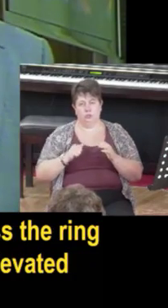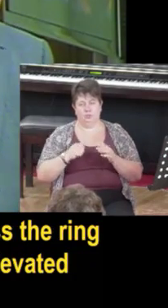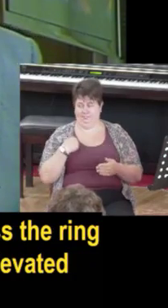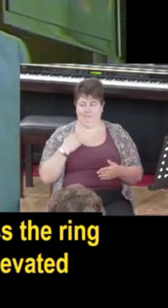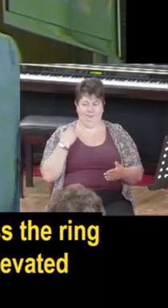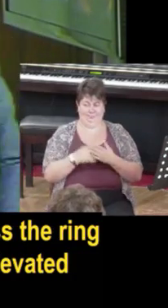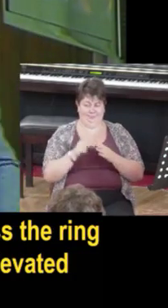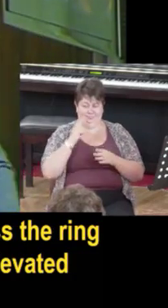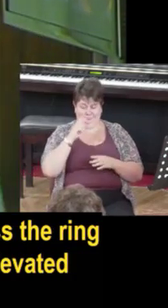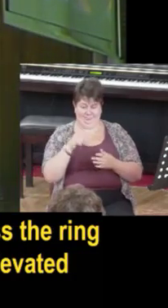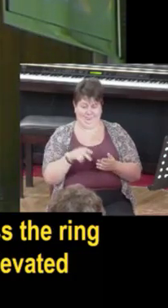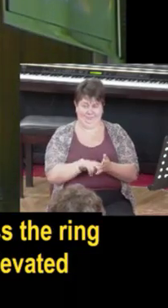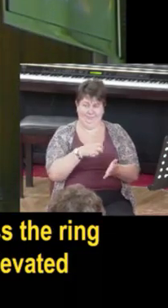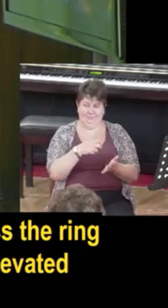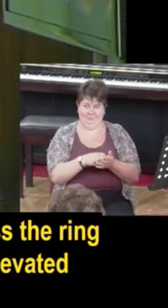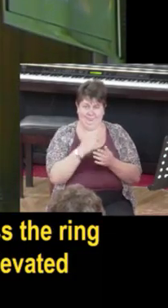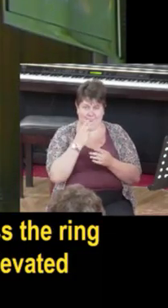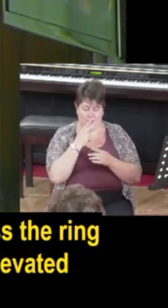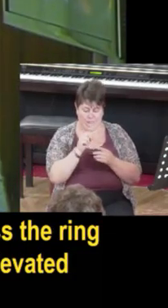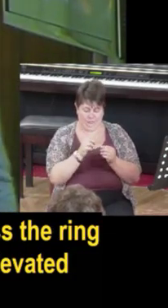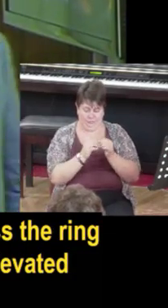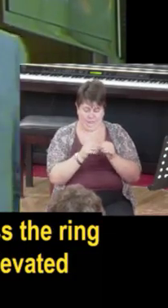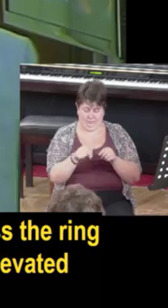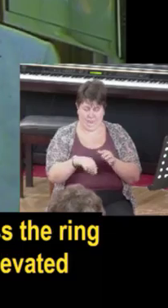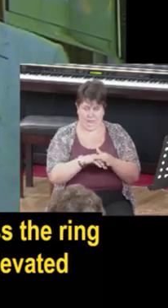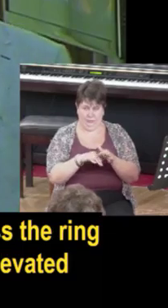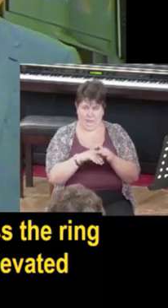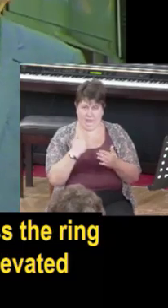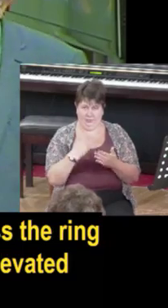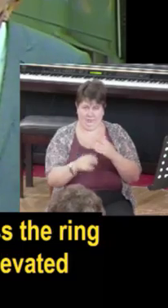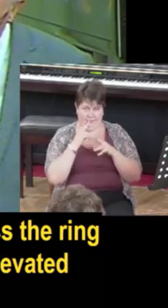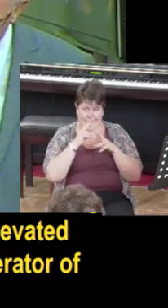and kiss that particular ring right enough.